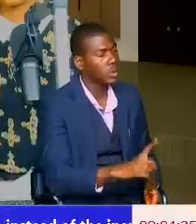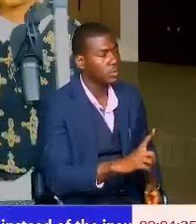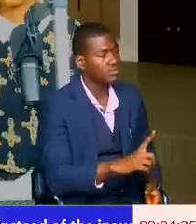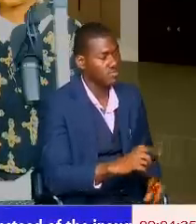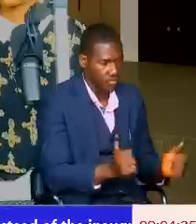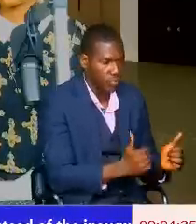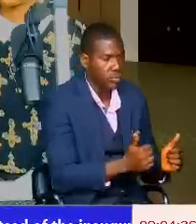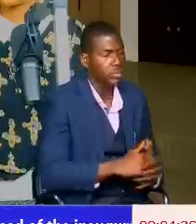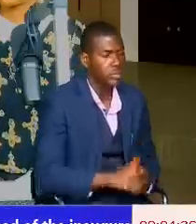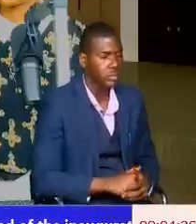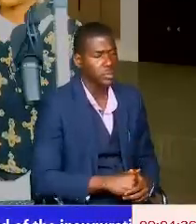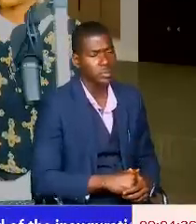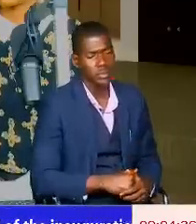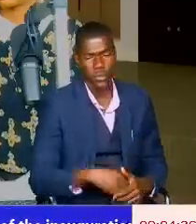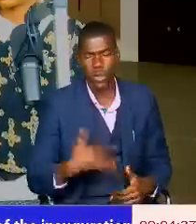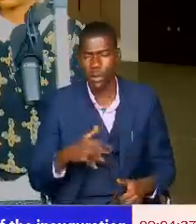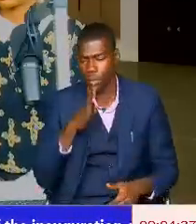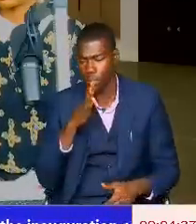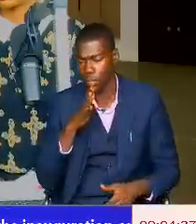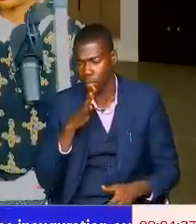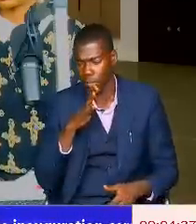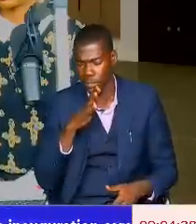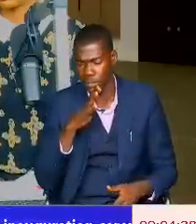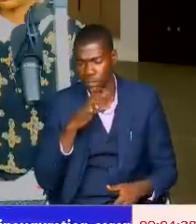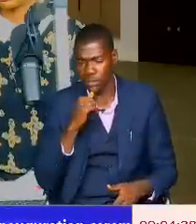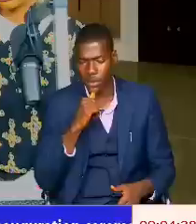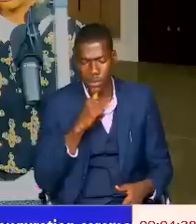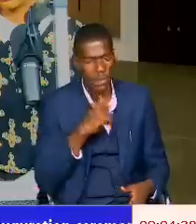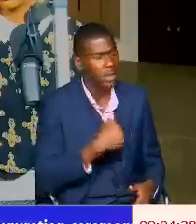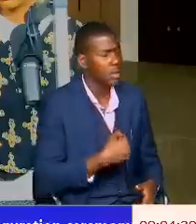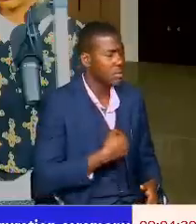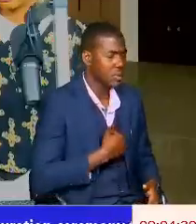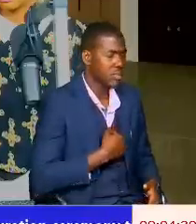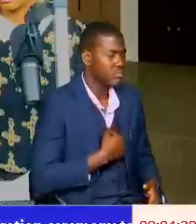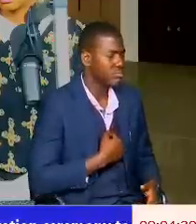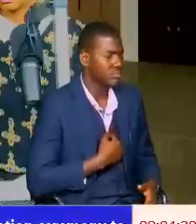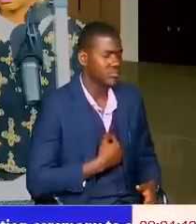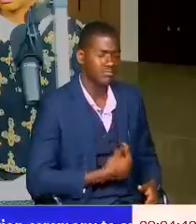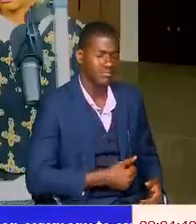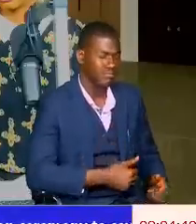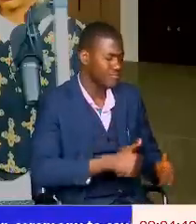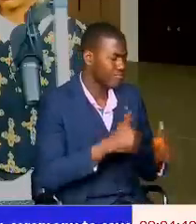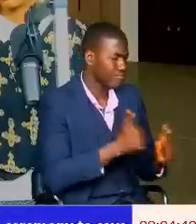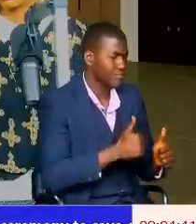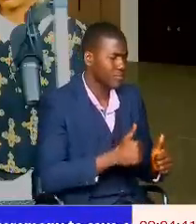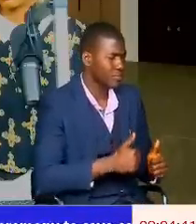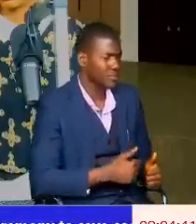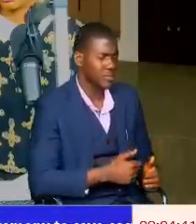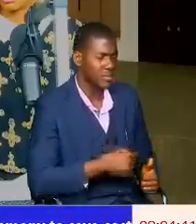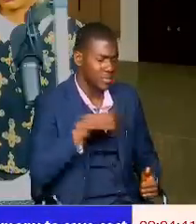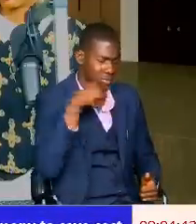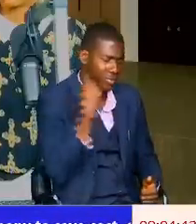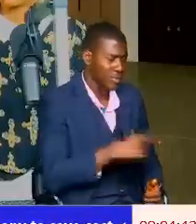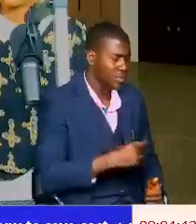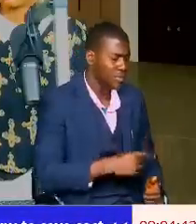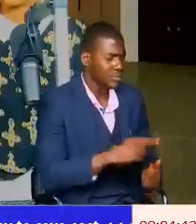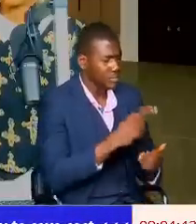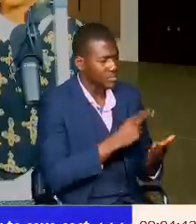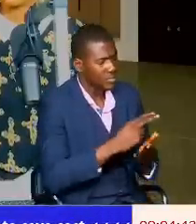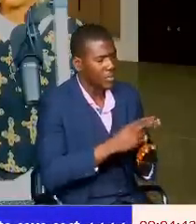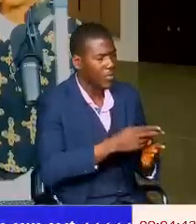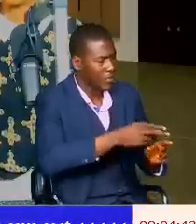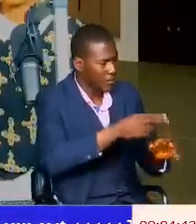mommy? My super solid, only, honest man,